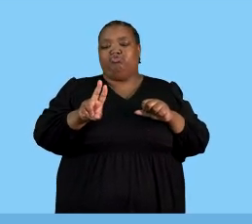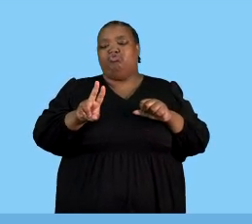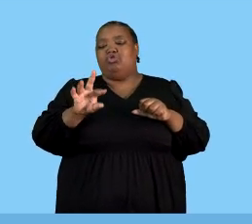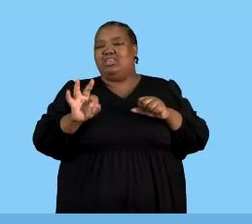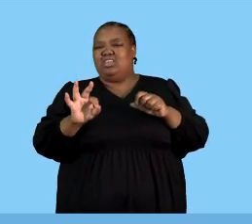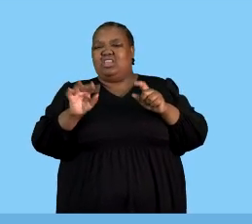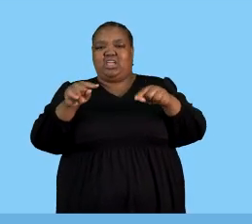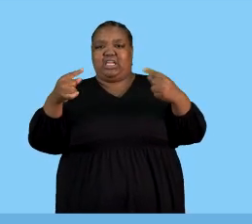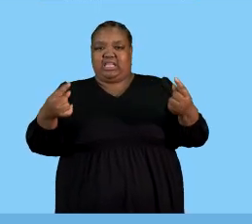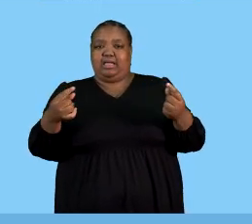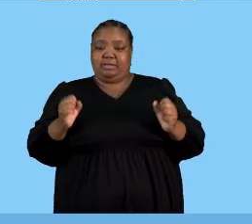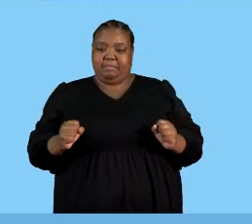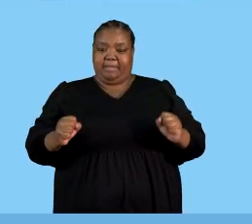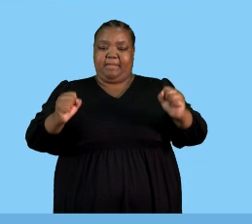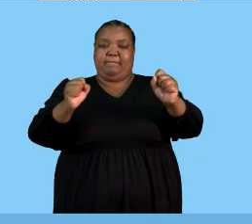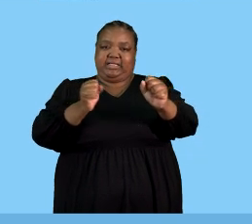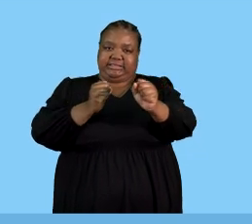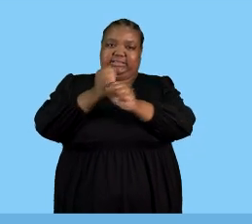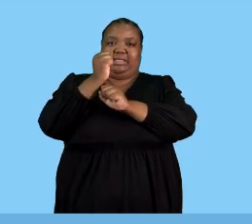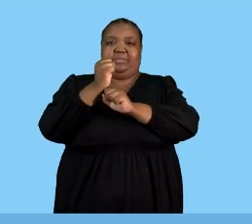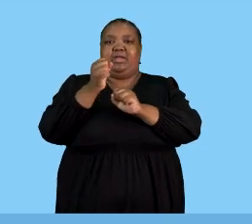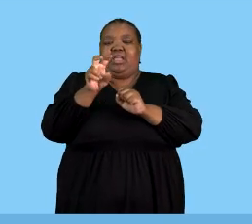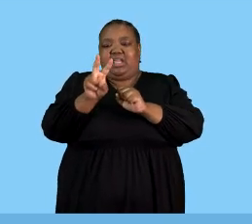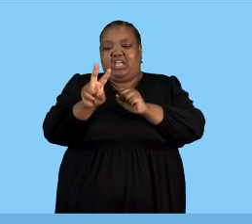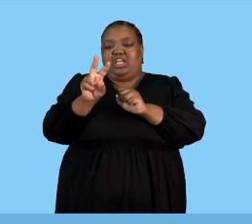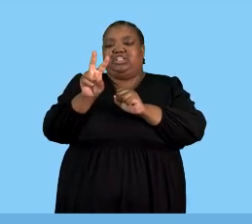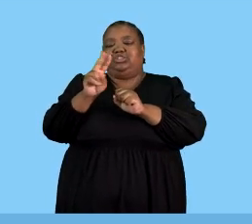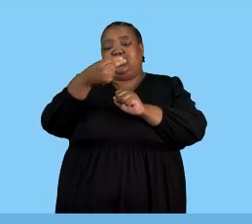always fixed, and it is always H2O.